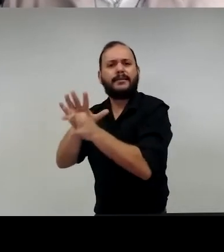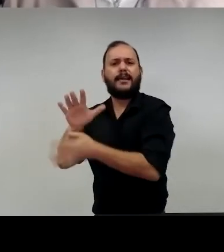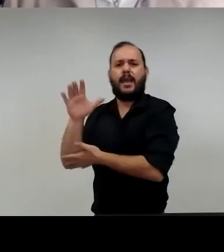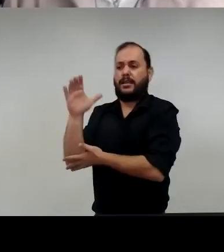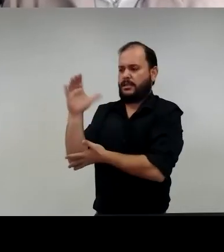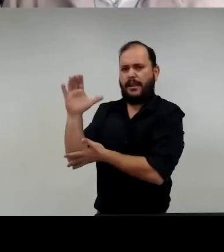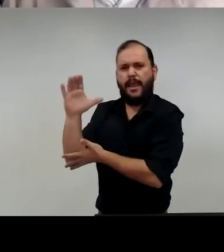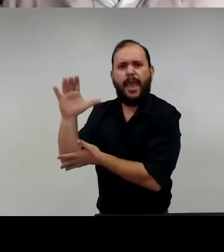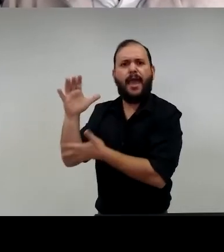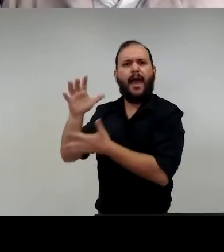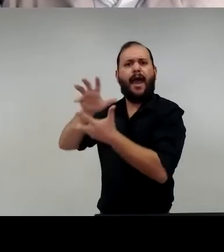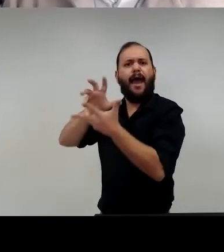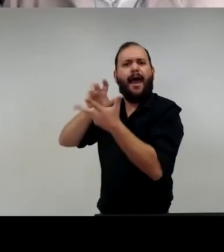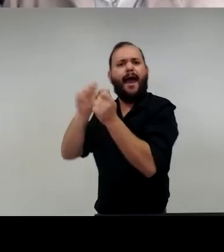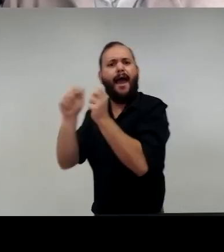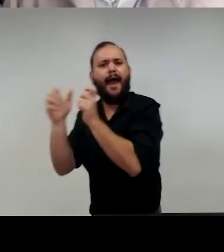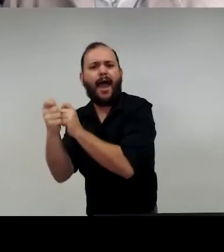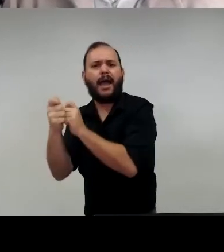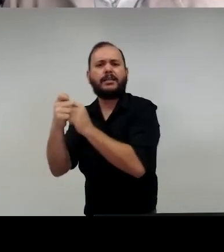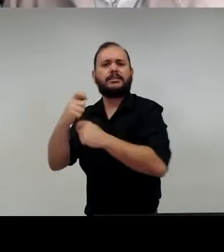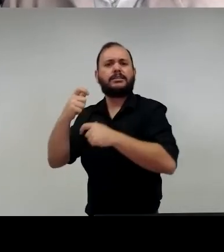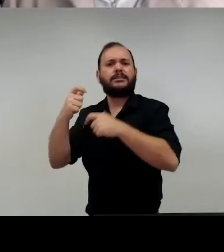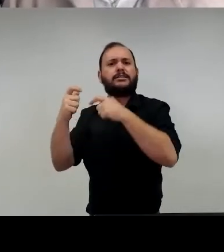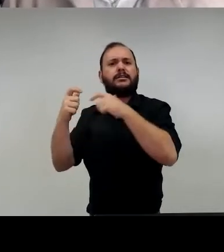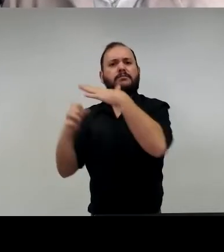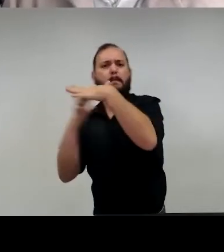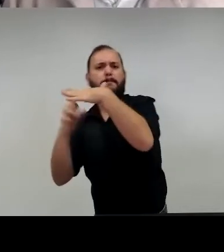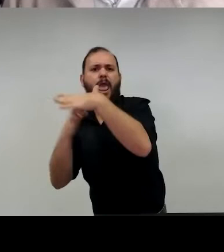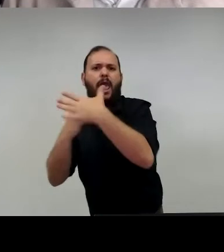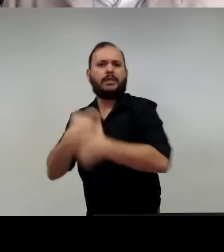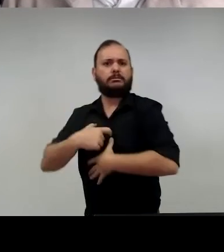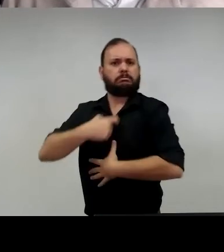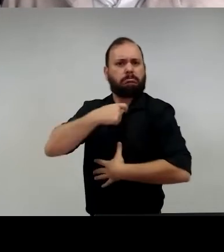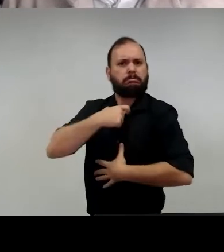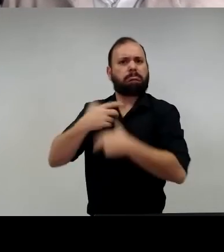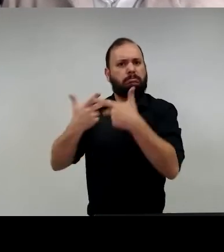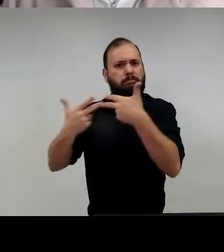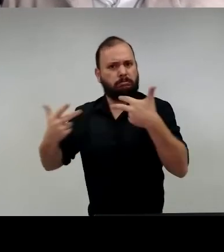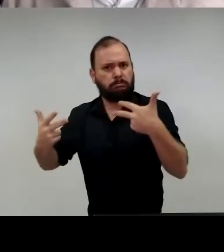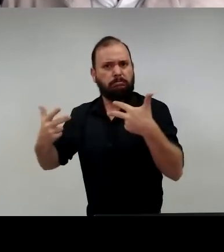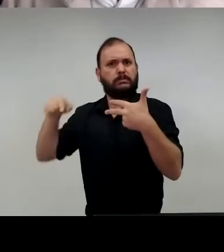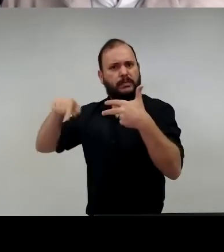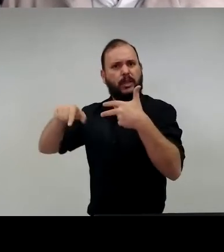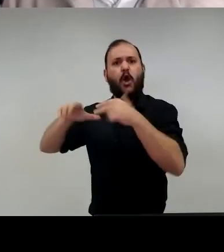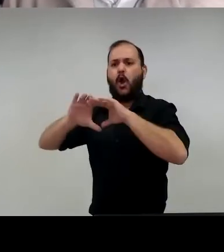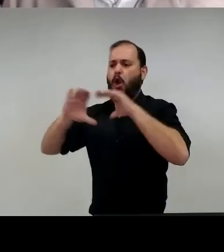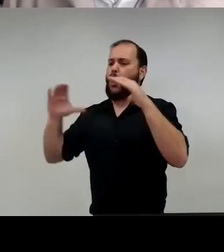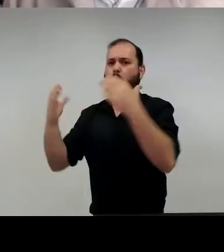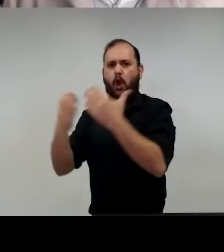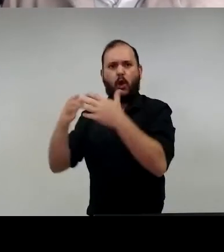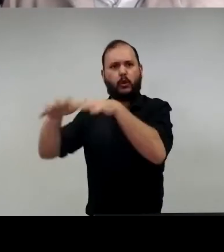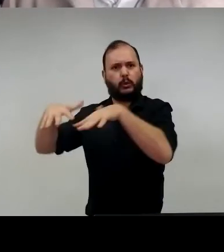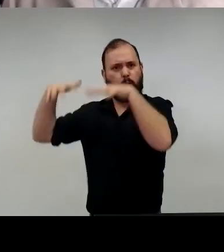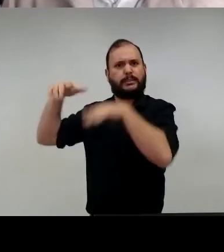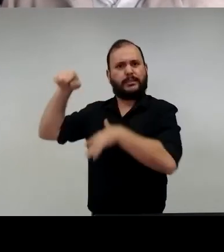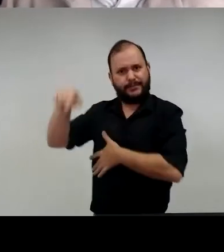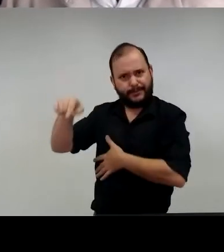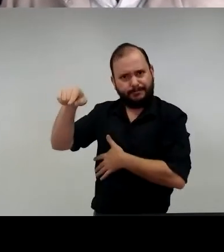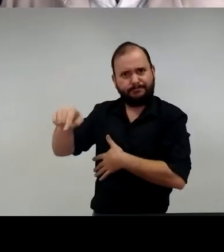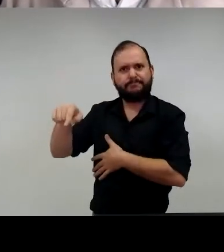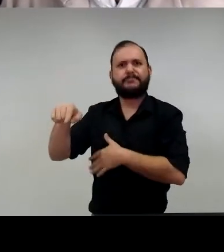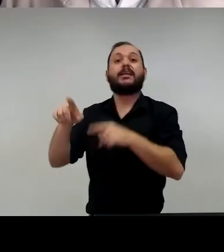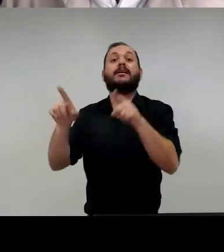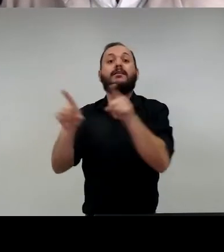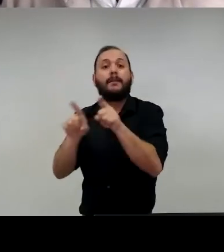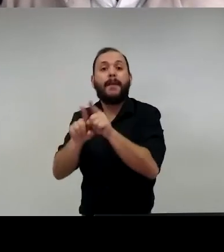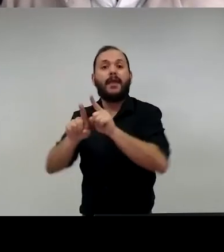artistic conferences, business meetings, including board of directors meeting and financial meetings.